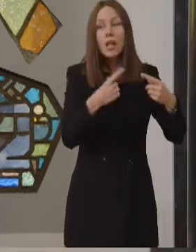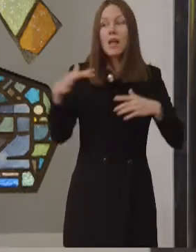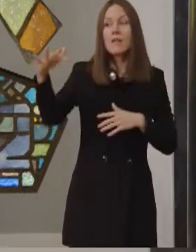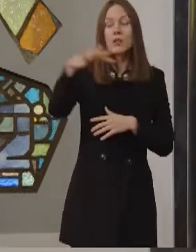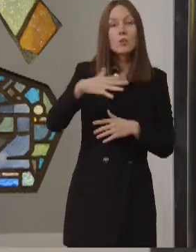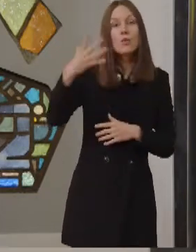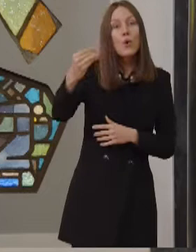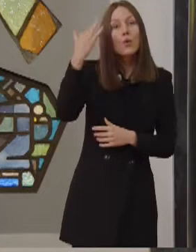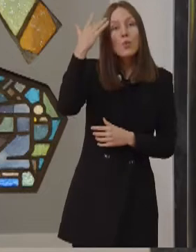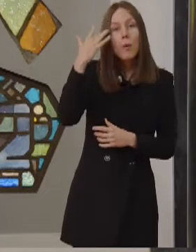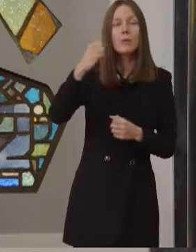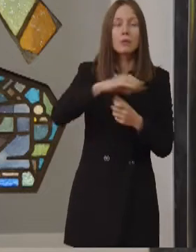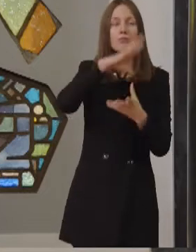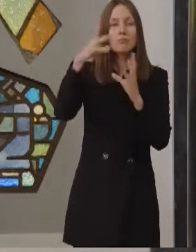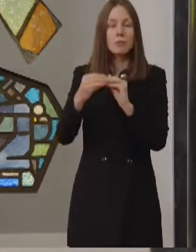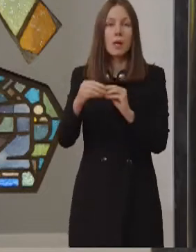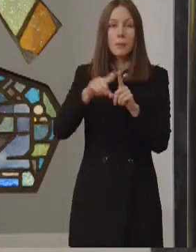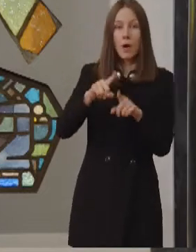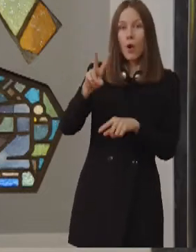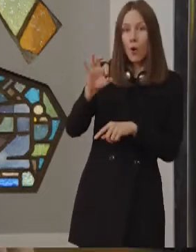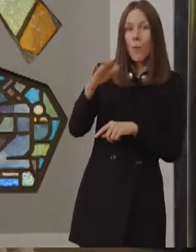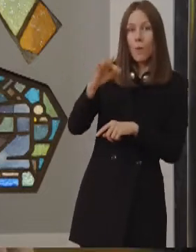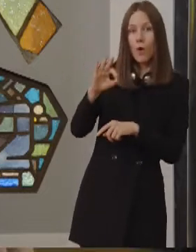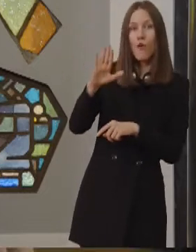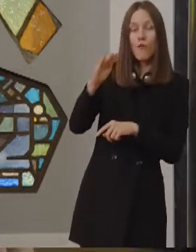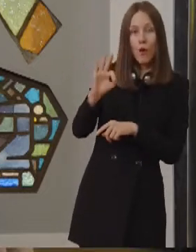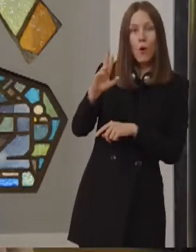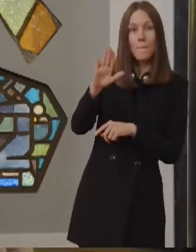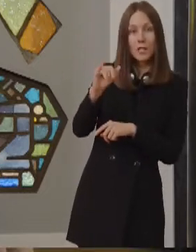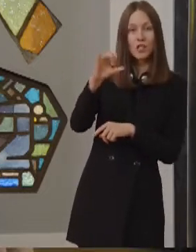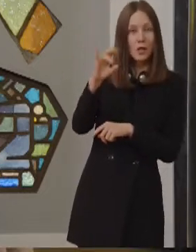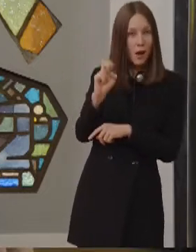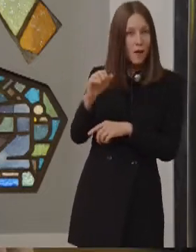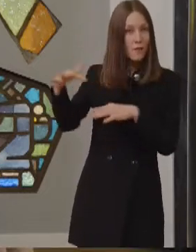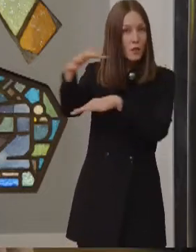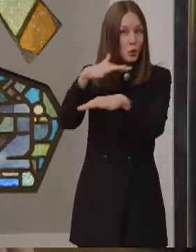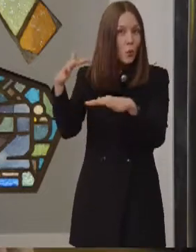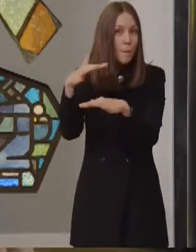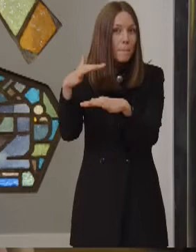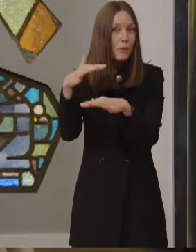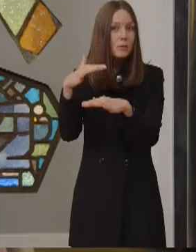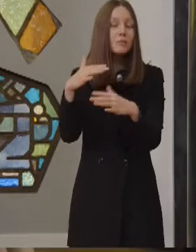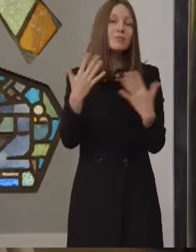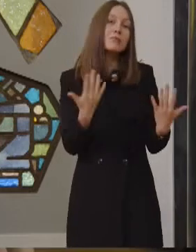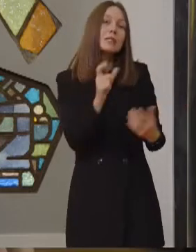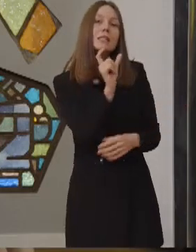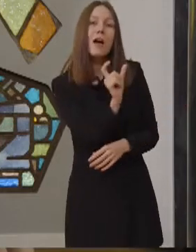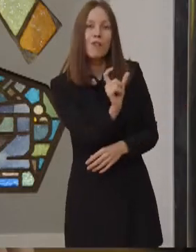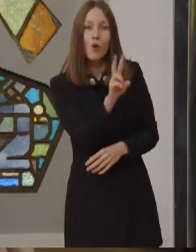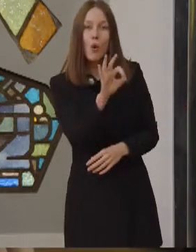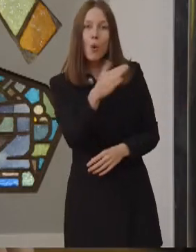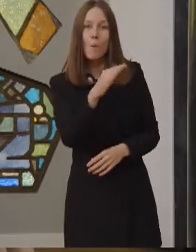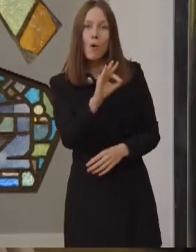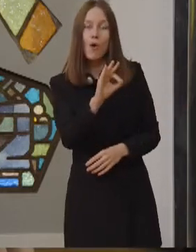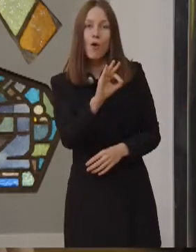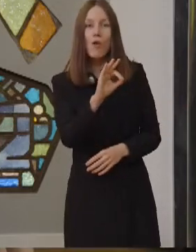we have been raised in our own traditional families. Do you want to say that we live in a homophobic society? Well, again, you are using the concept